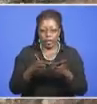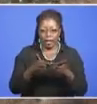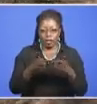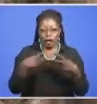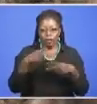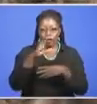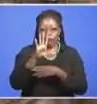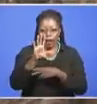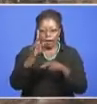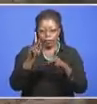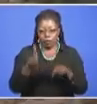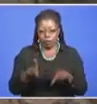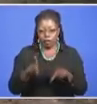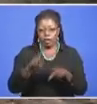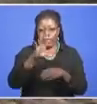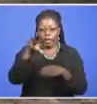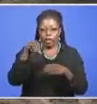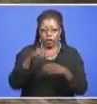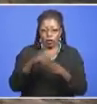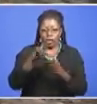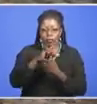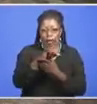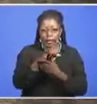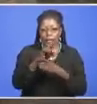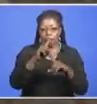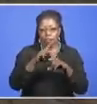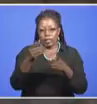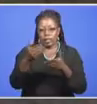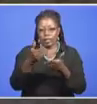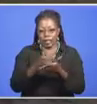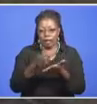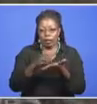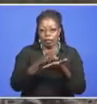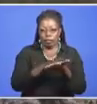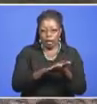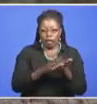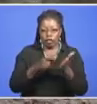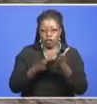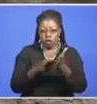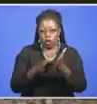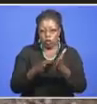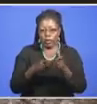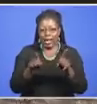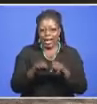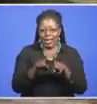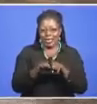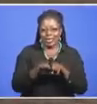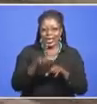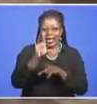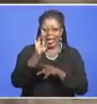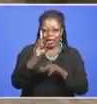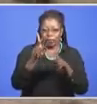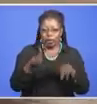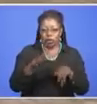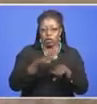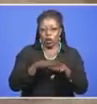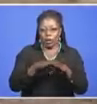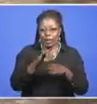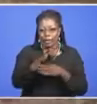five passengers and the pilot, but that several flights were documented with as many as eight passengers on